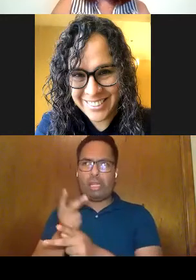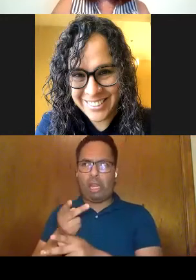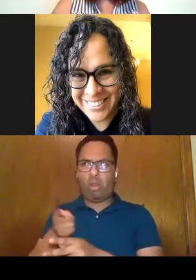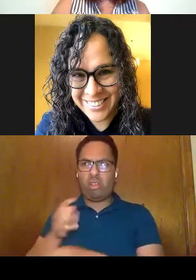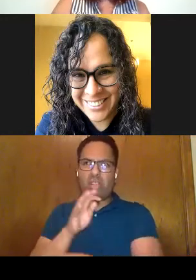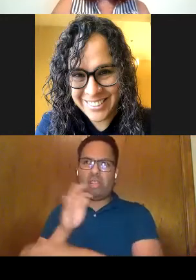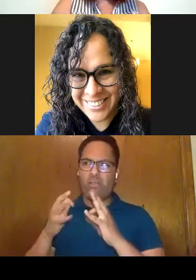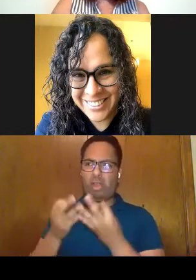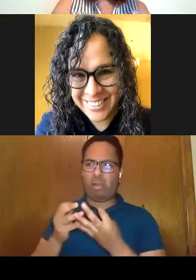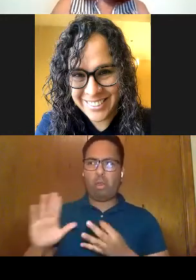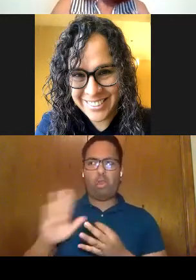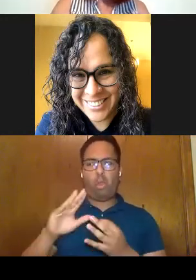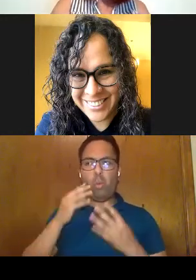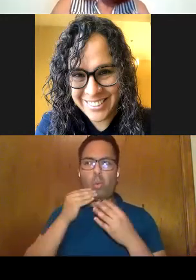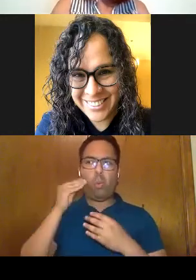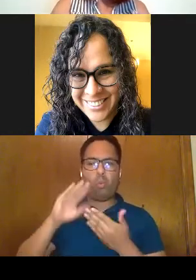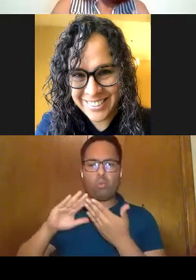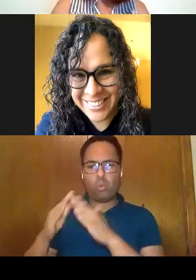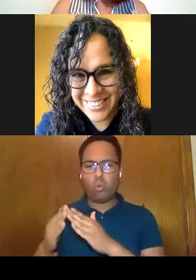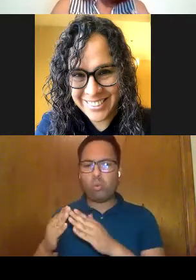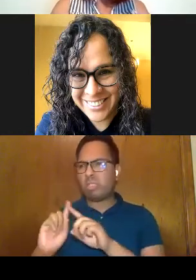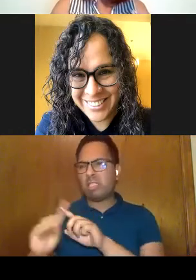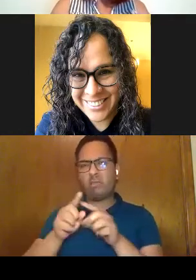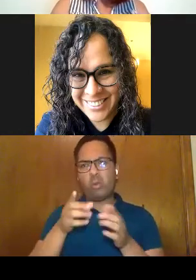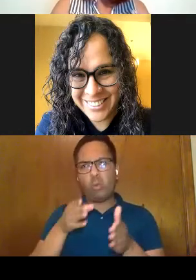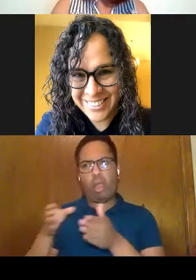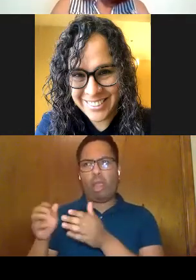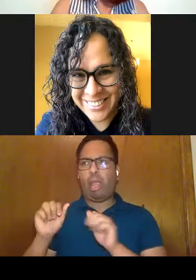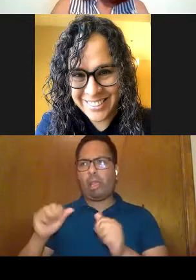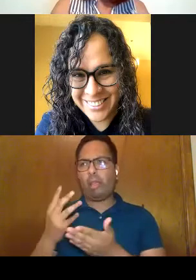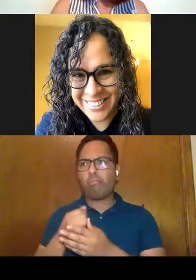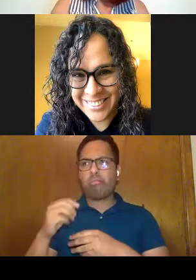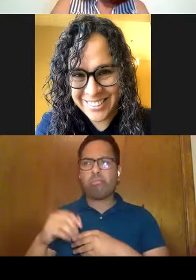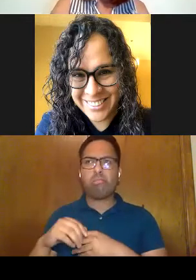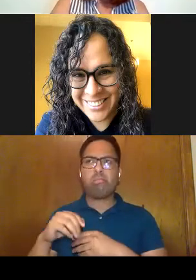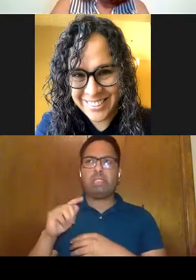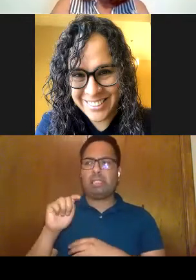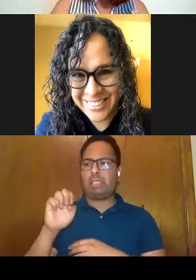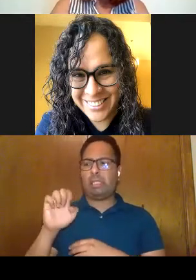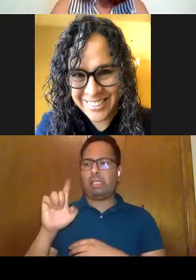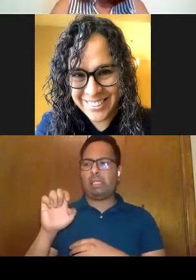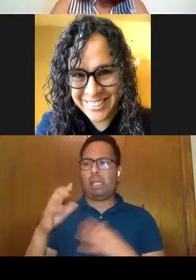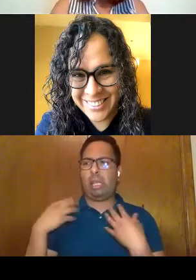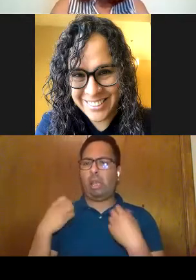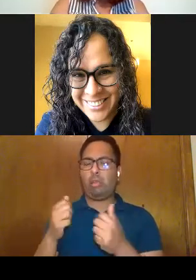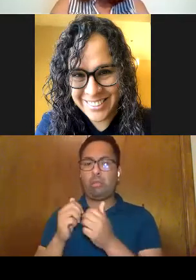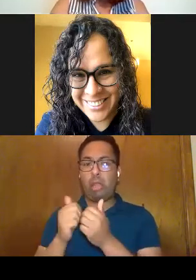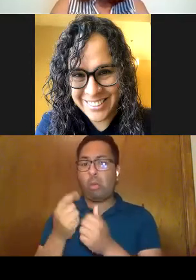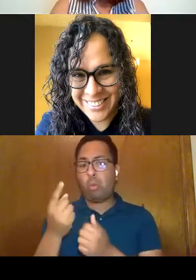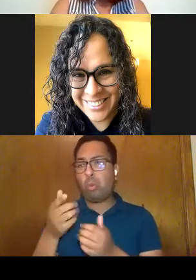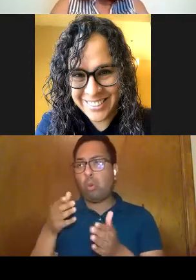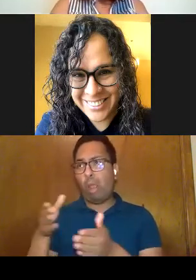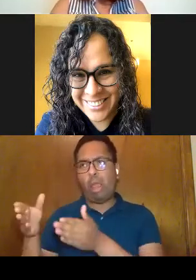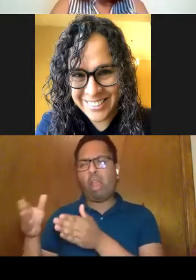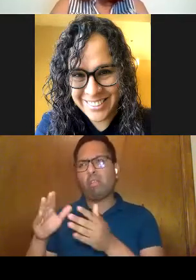So there are a number of ways that the telehealth visit can be conducted. The most common way is for that family to come into our community clinic in their